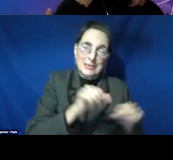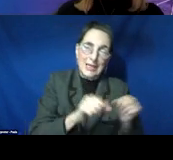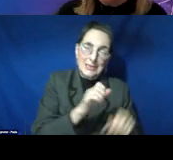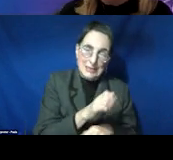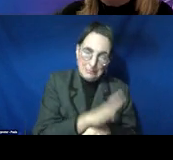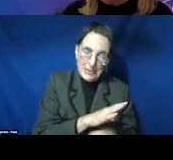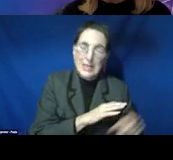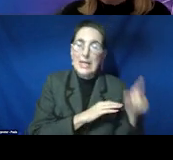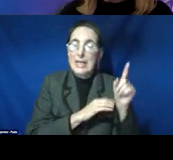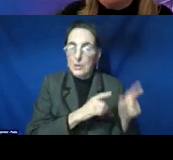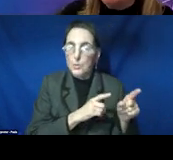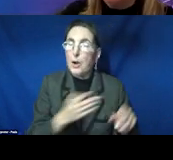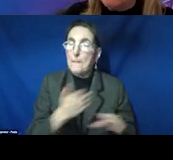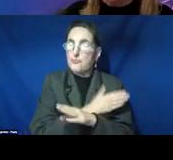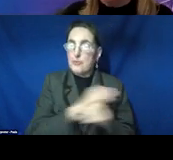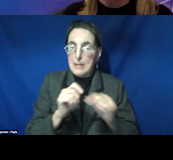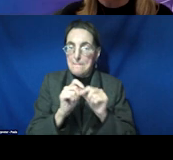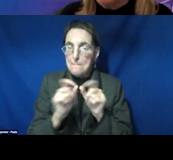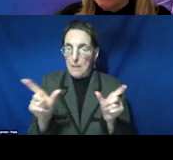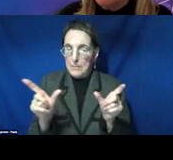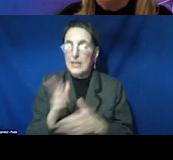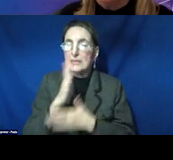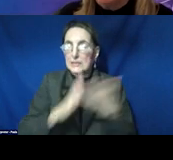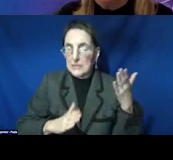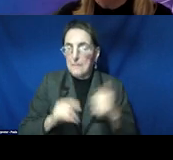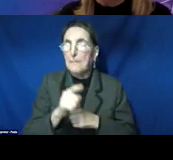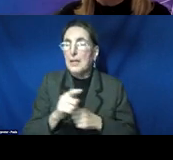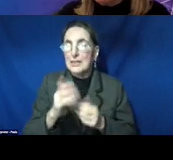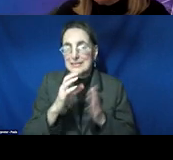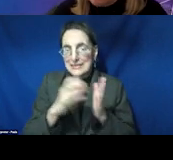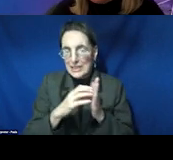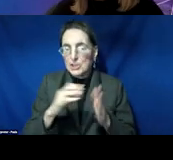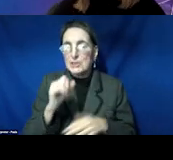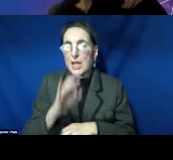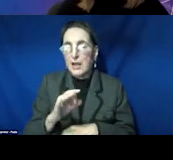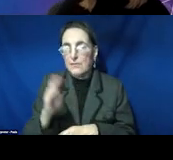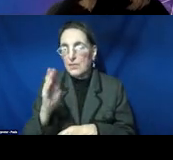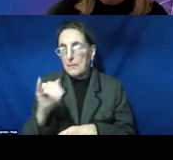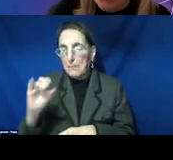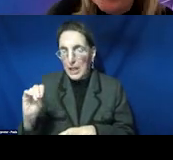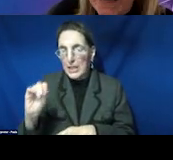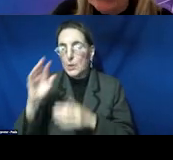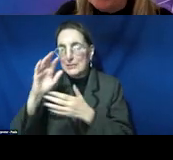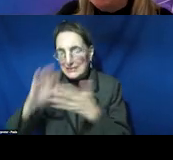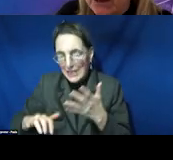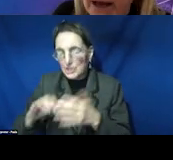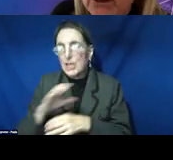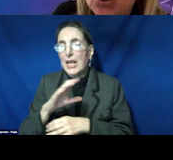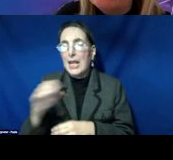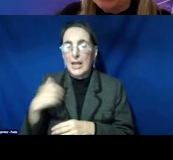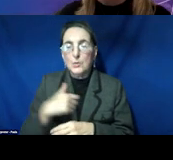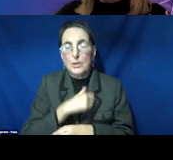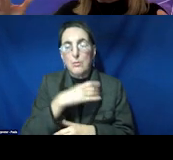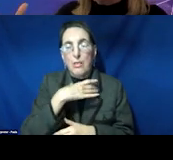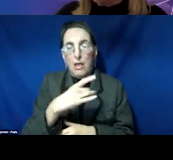will pre-populate certain sections of the biographical sketch. And we would like